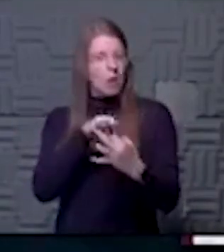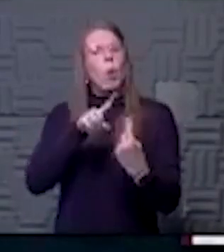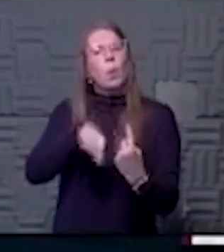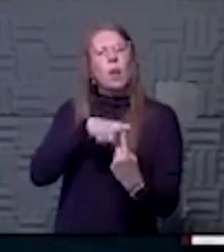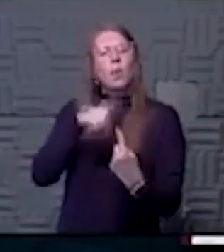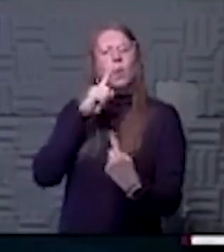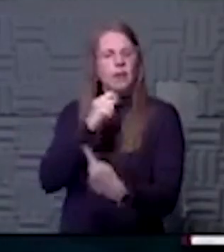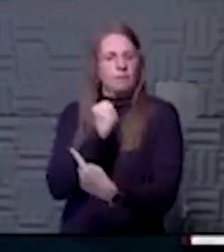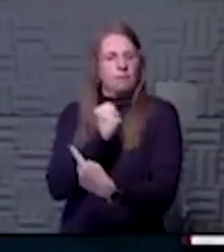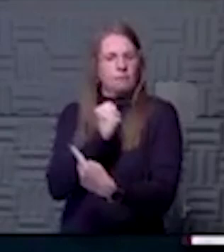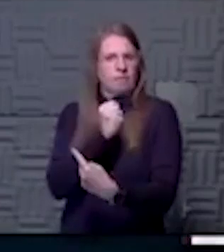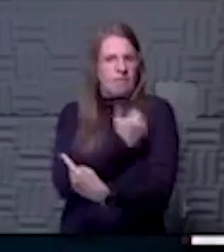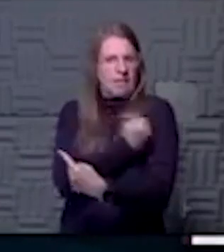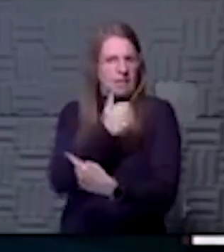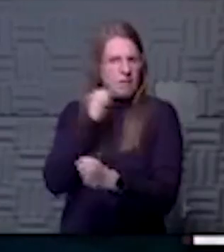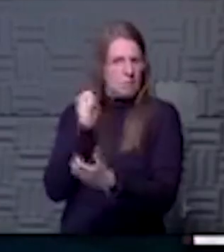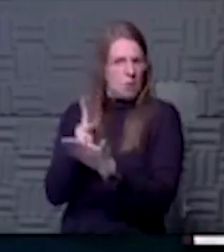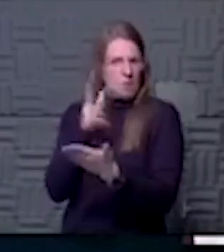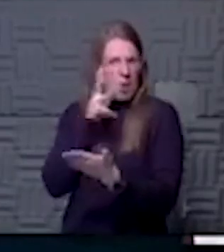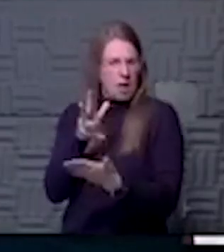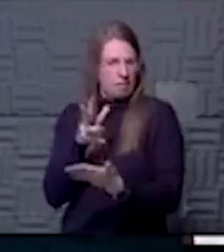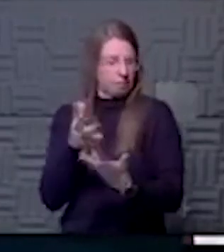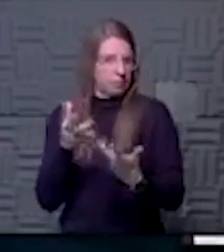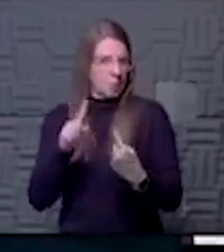vaccine is going to get approved? What's your information telling you?